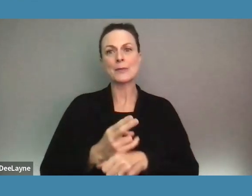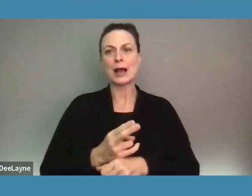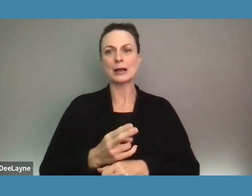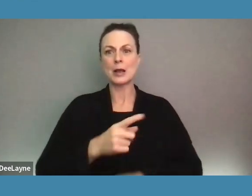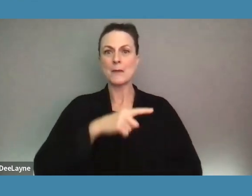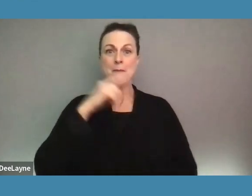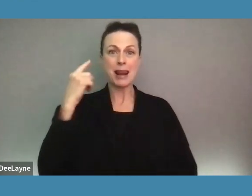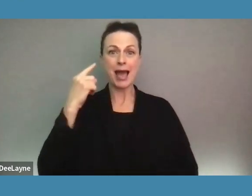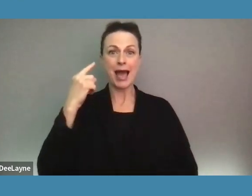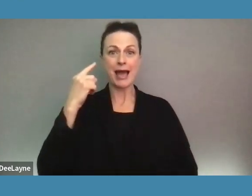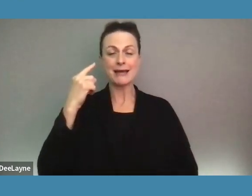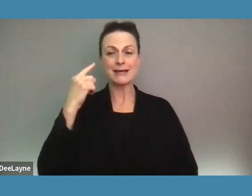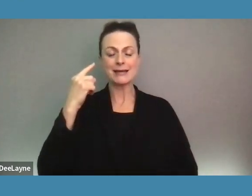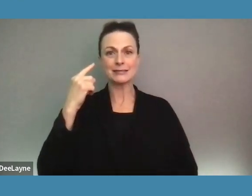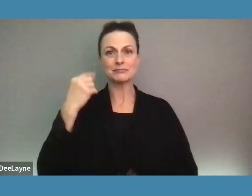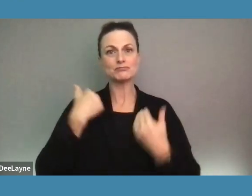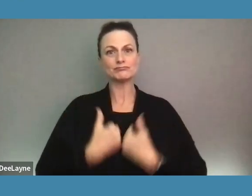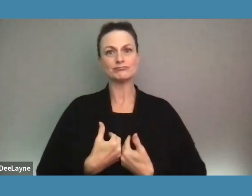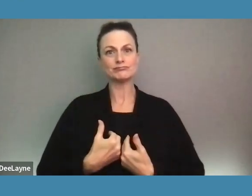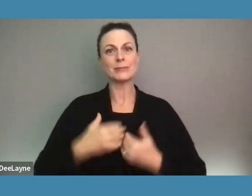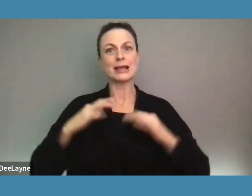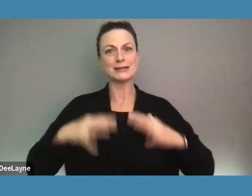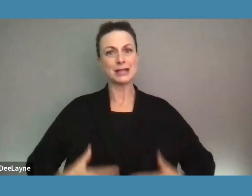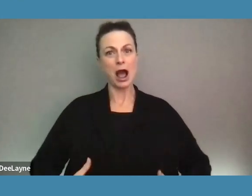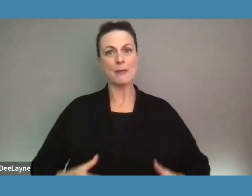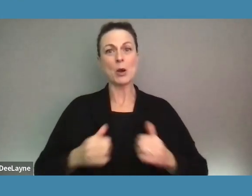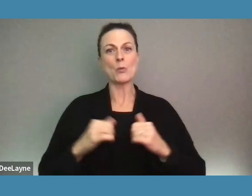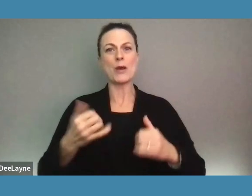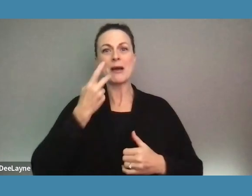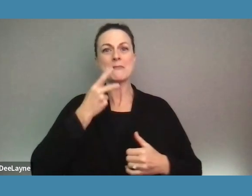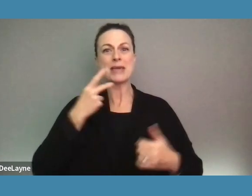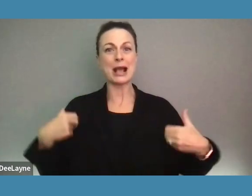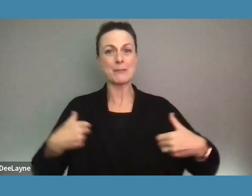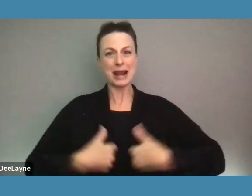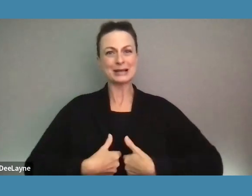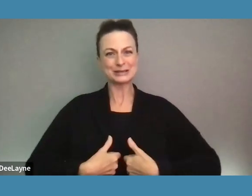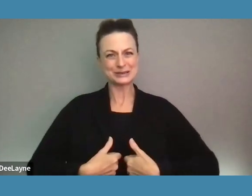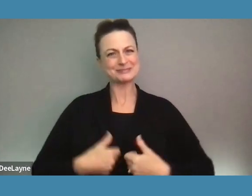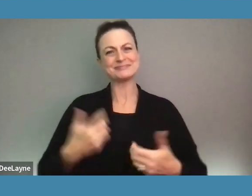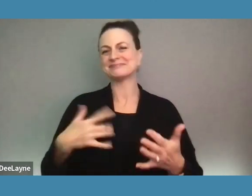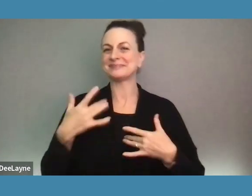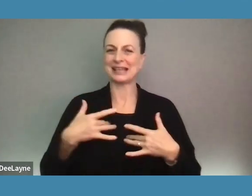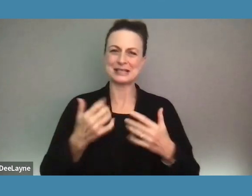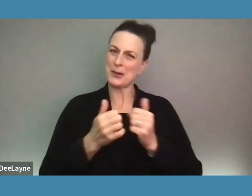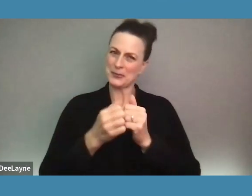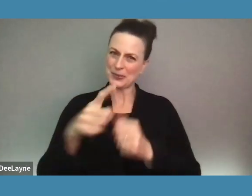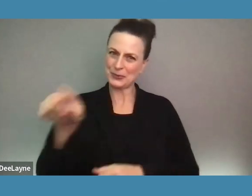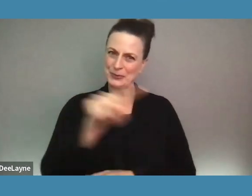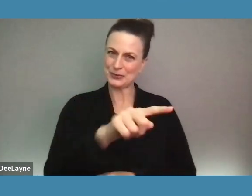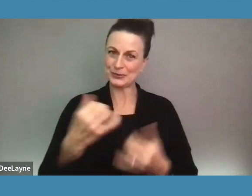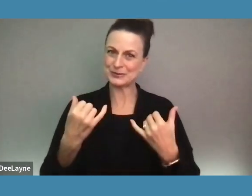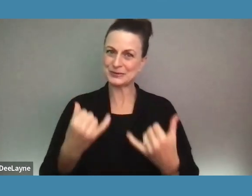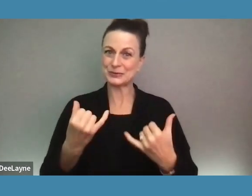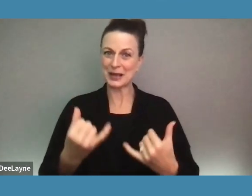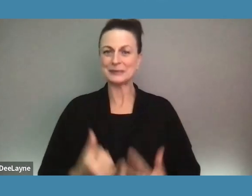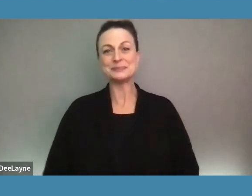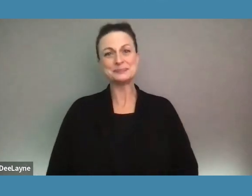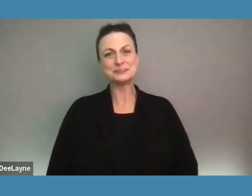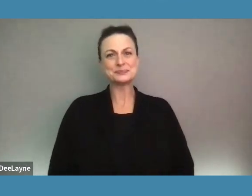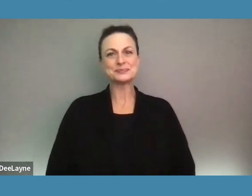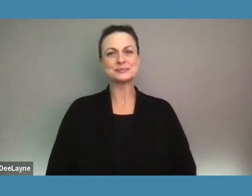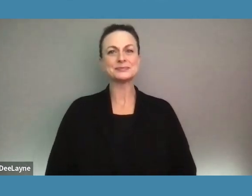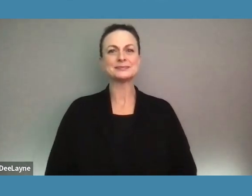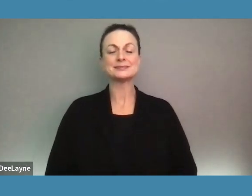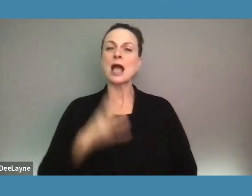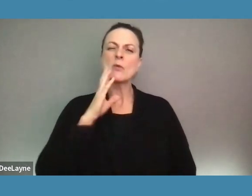black top with a pink blazer, and I'm so excited to be here with you today. I'll